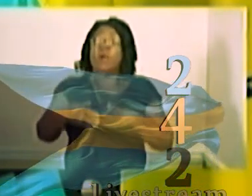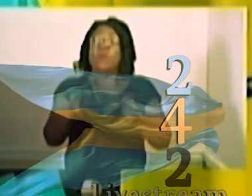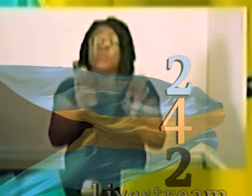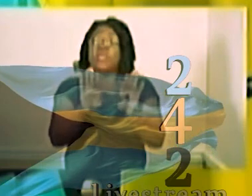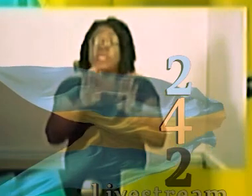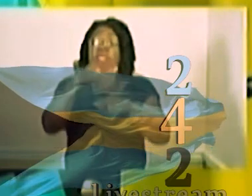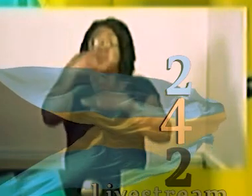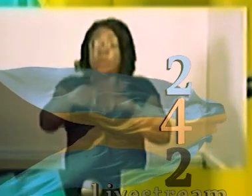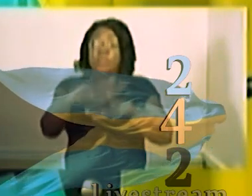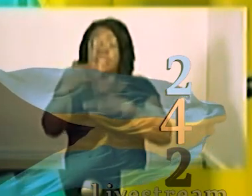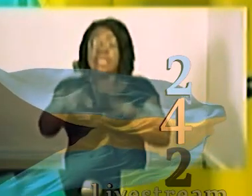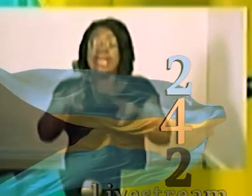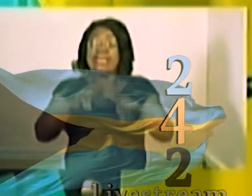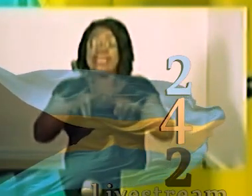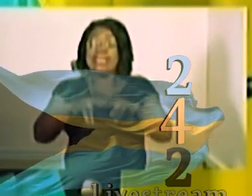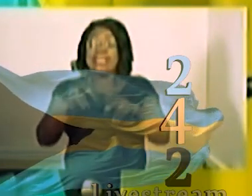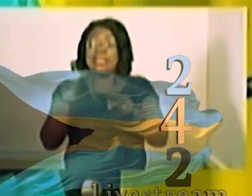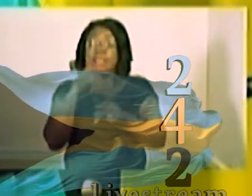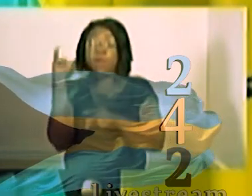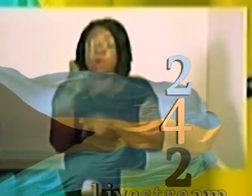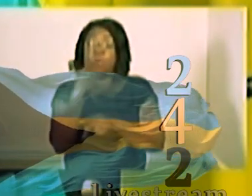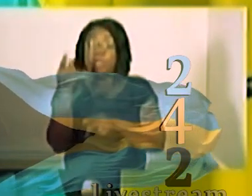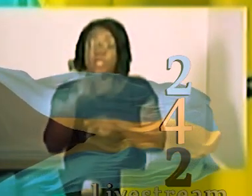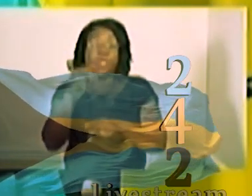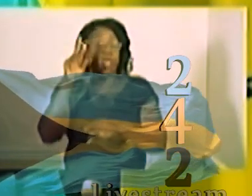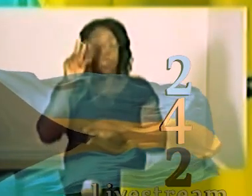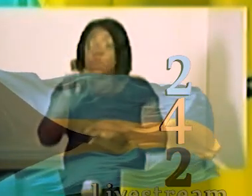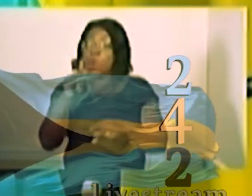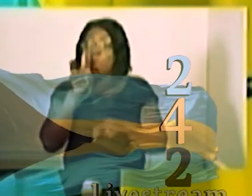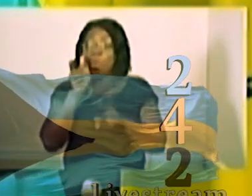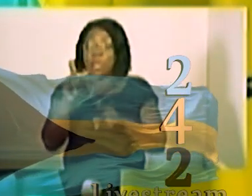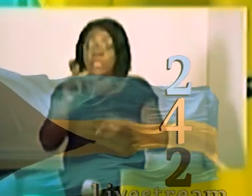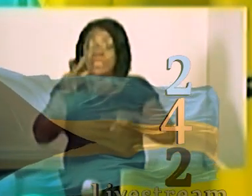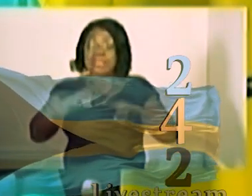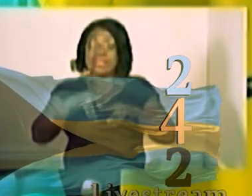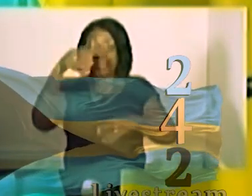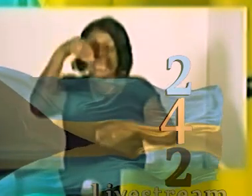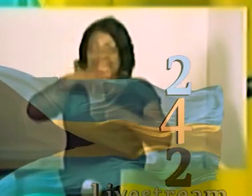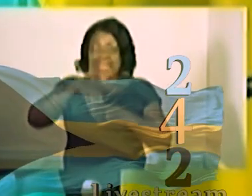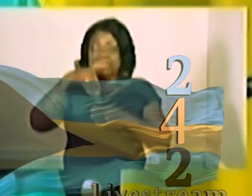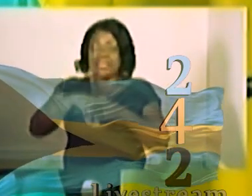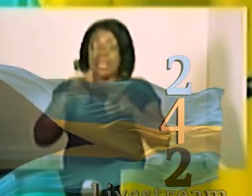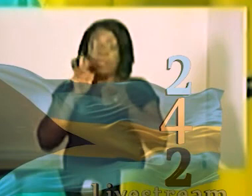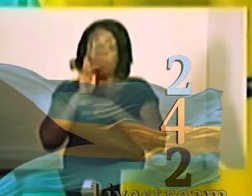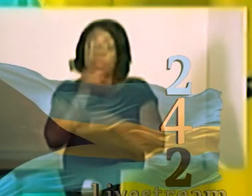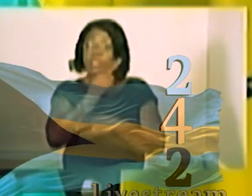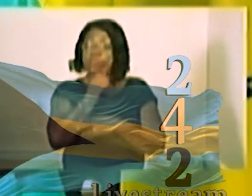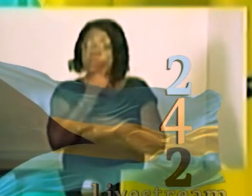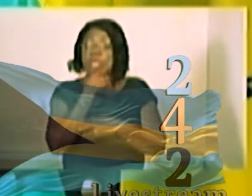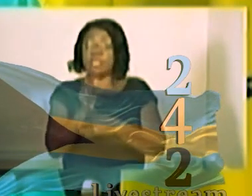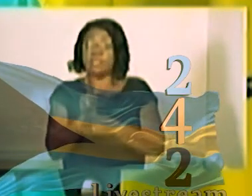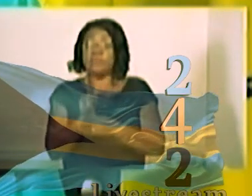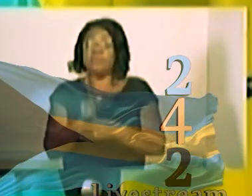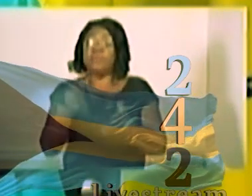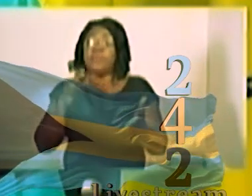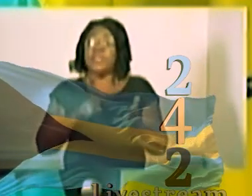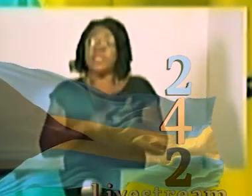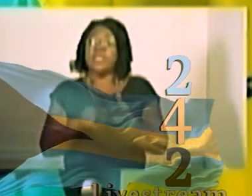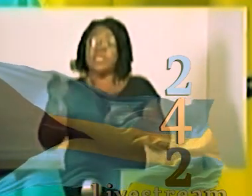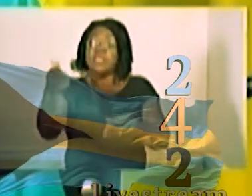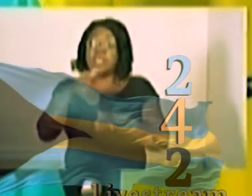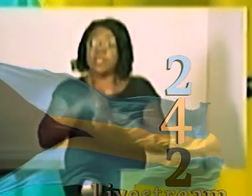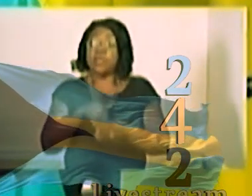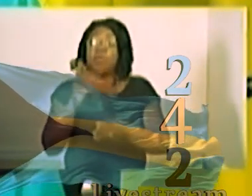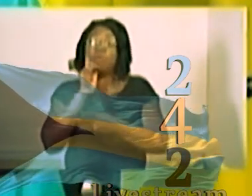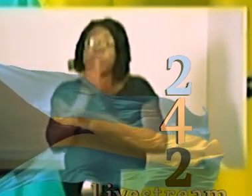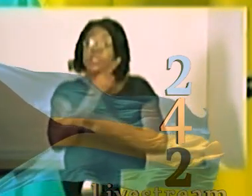only. There will be no indoor sitting allowed at this point. This includes